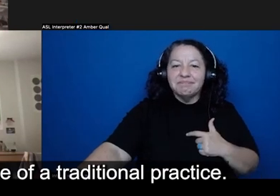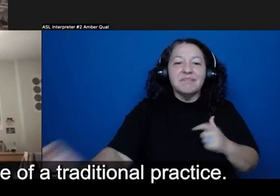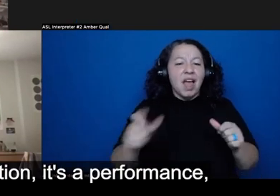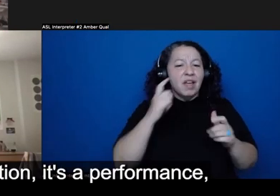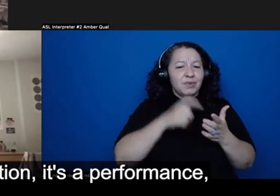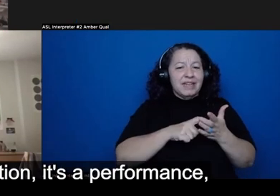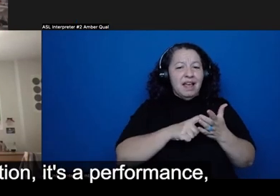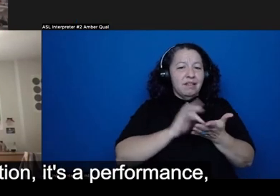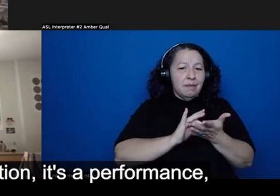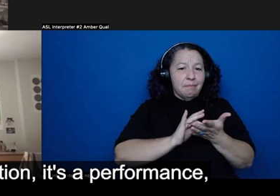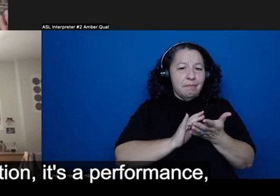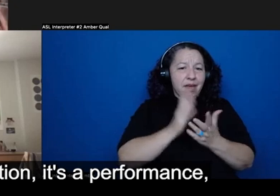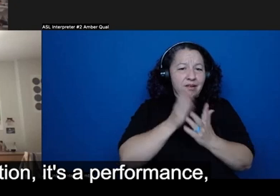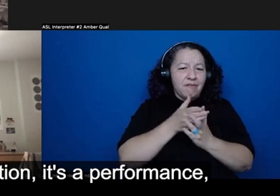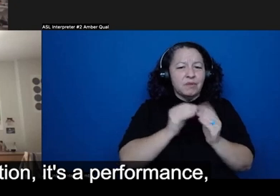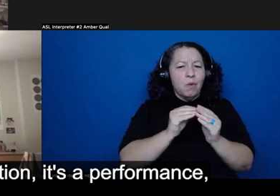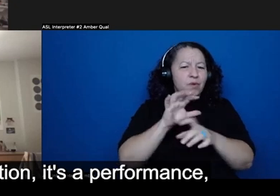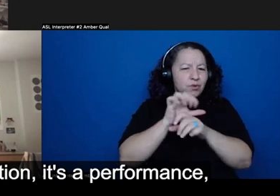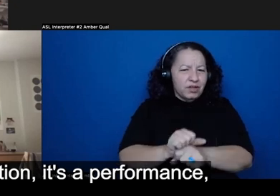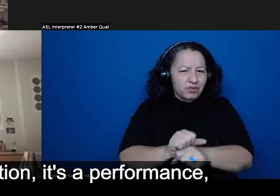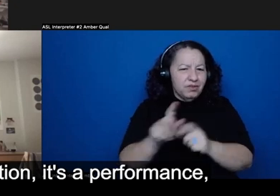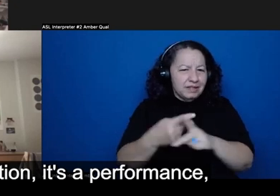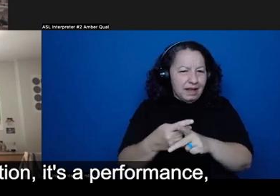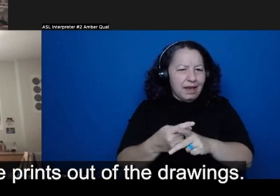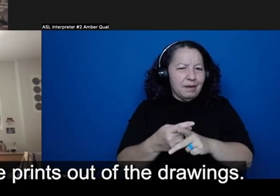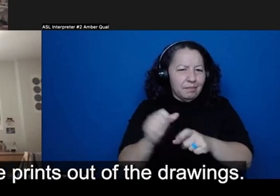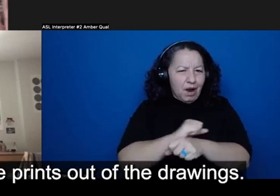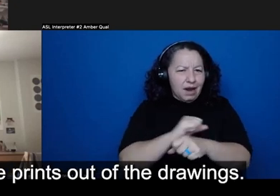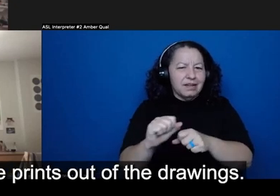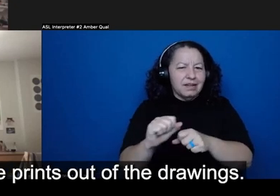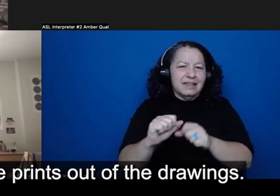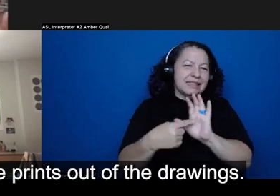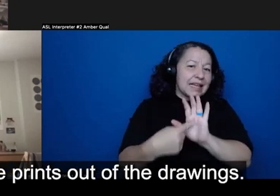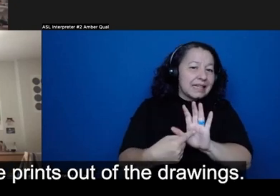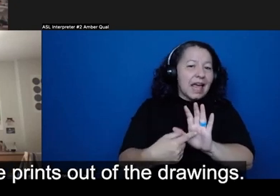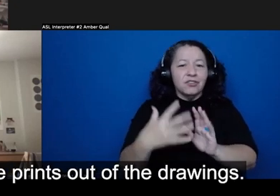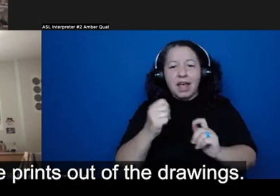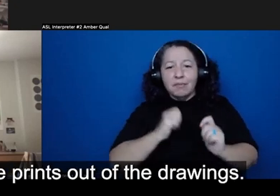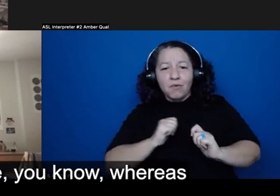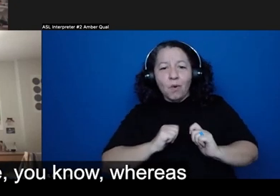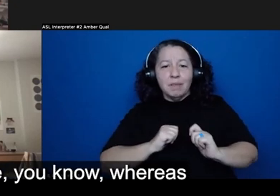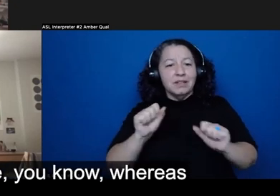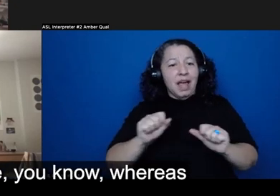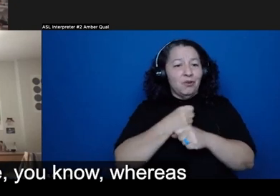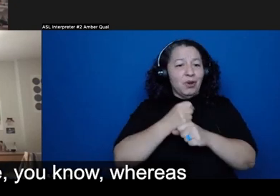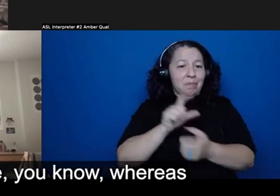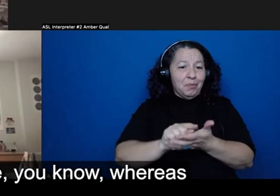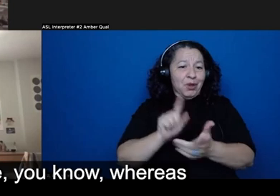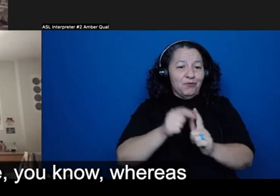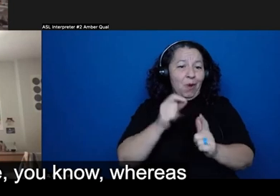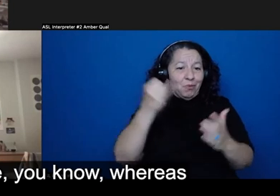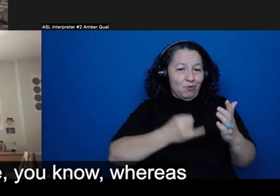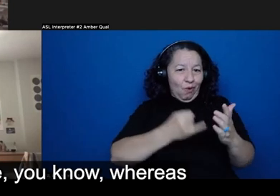art practice. It's an installation, it's a performance, and you can make prints out of the drawing. So it's quite,